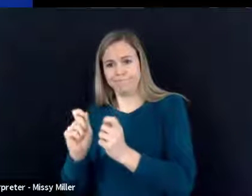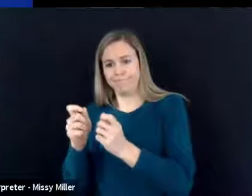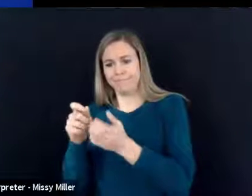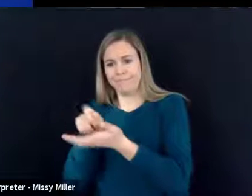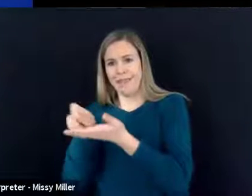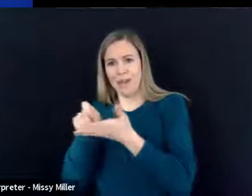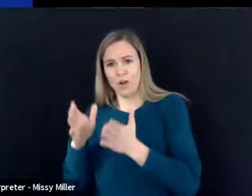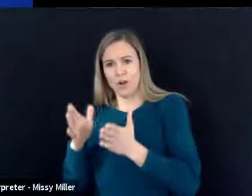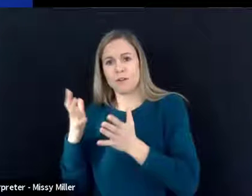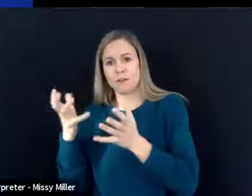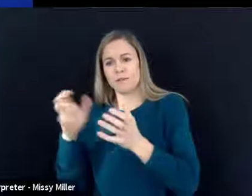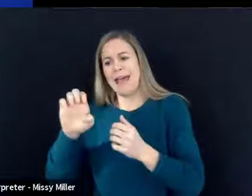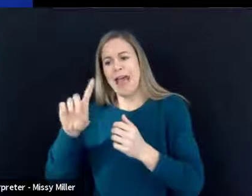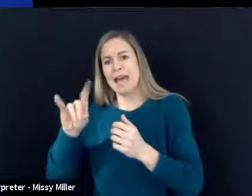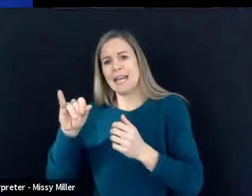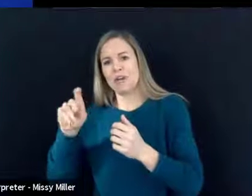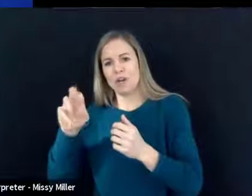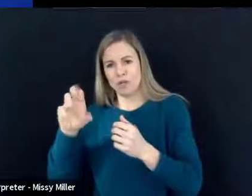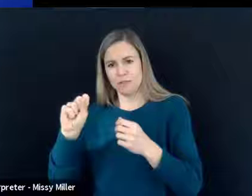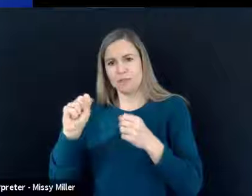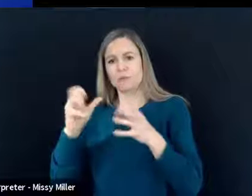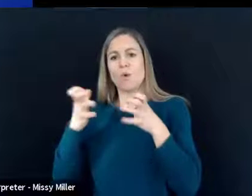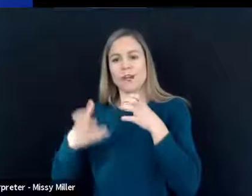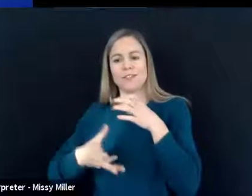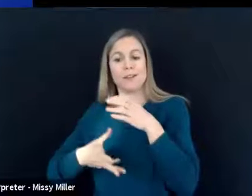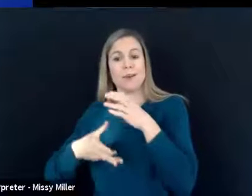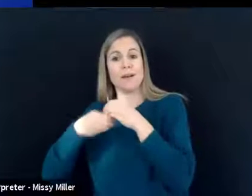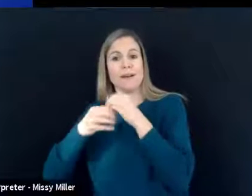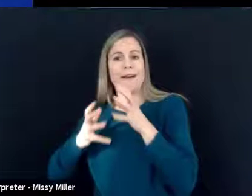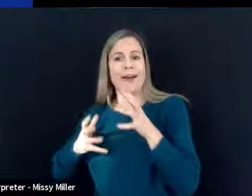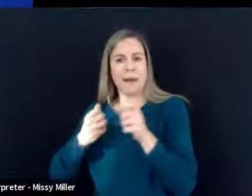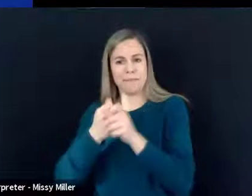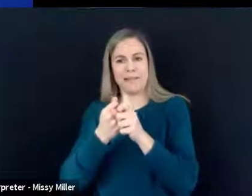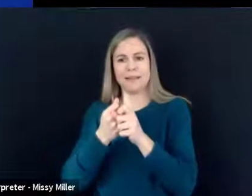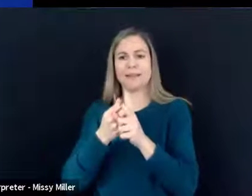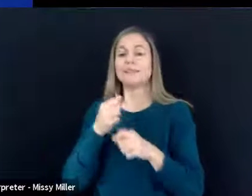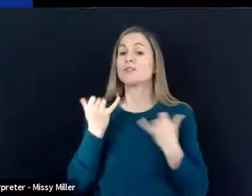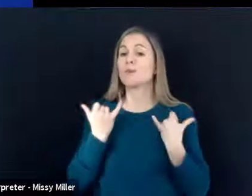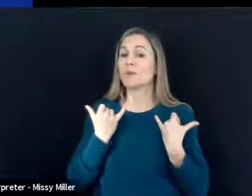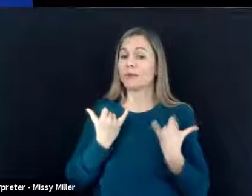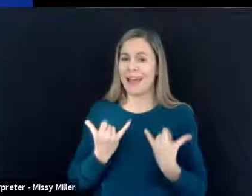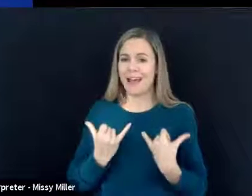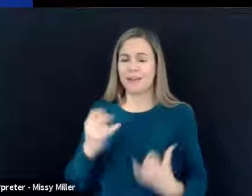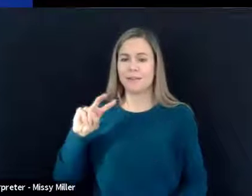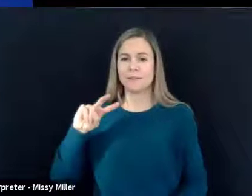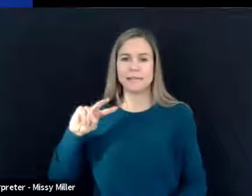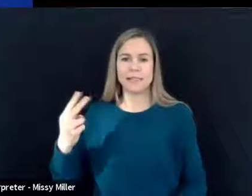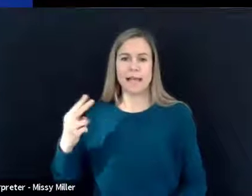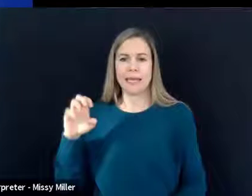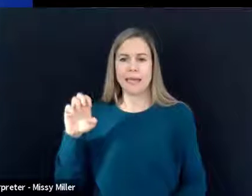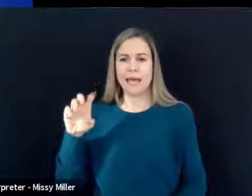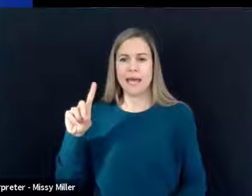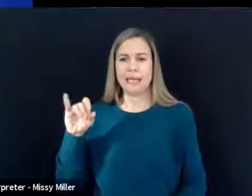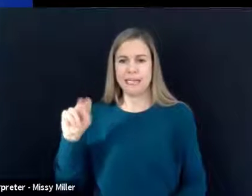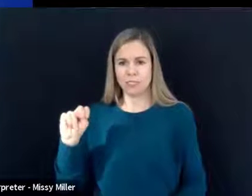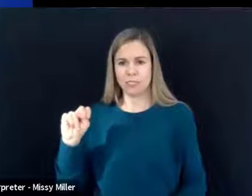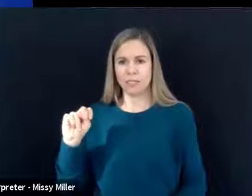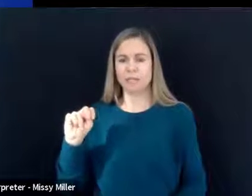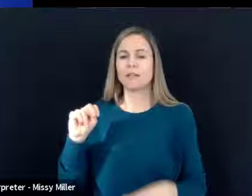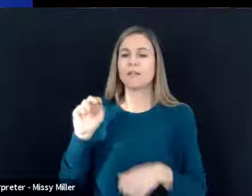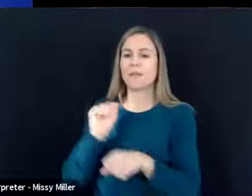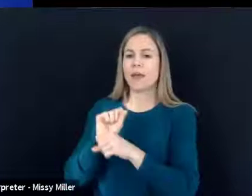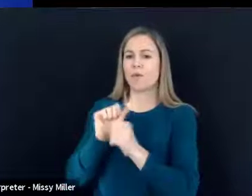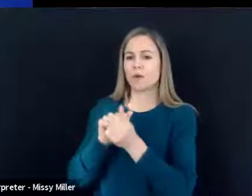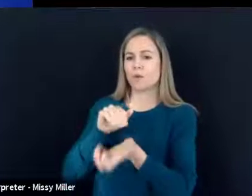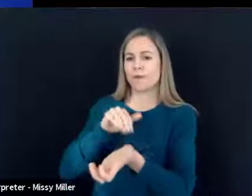to update it and write a second edition. So this is the second edition of the book, and they worked this time with Dr. Kim Blake from